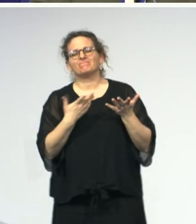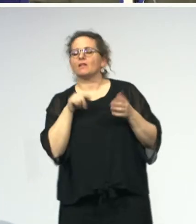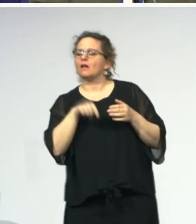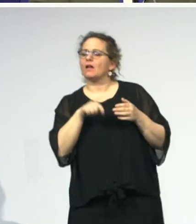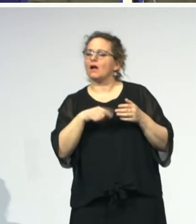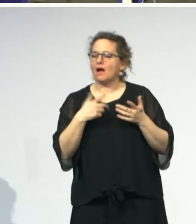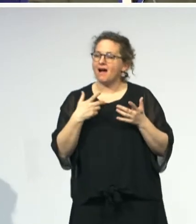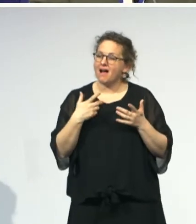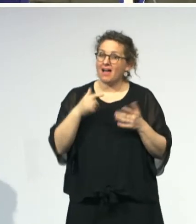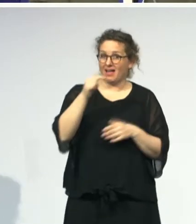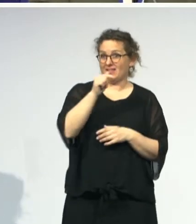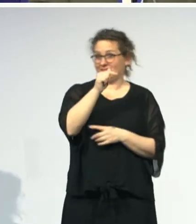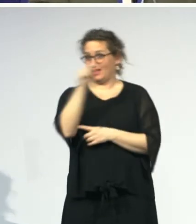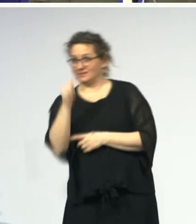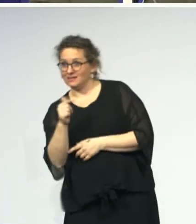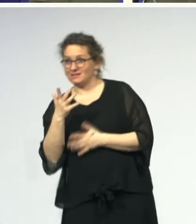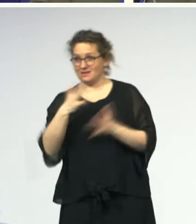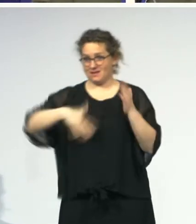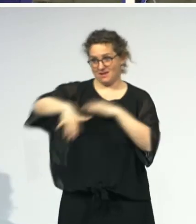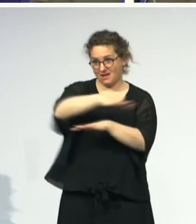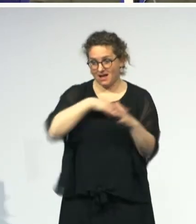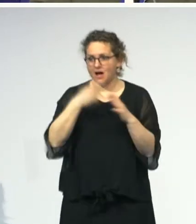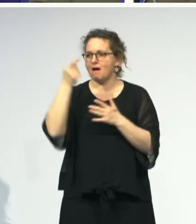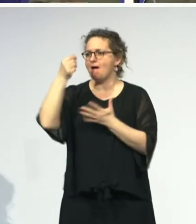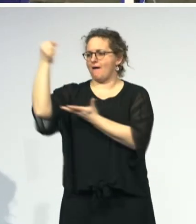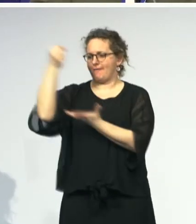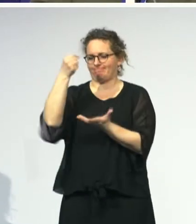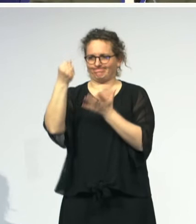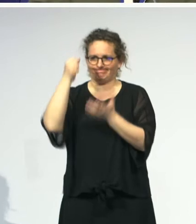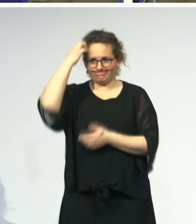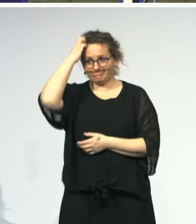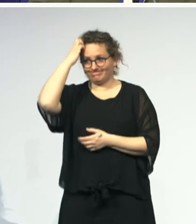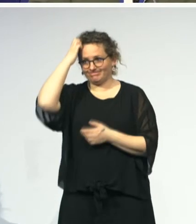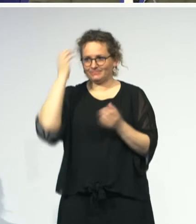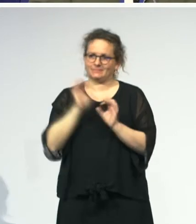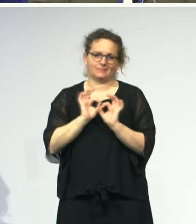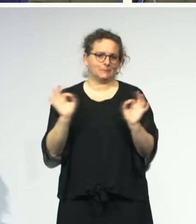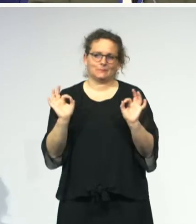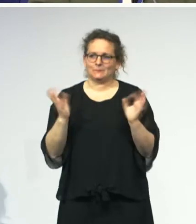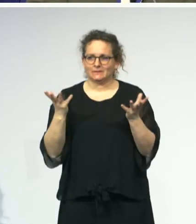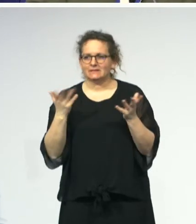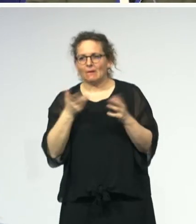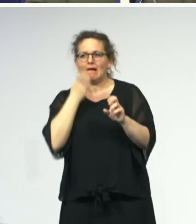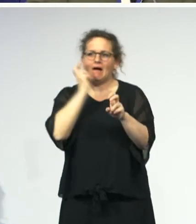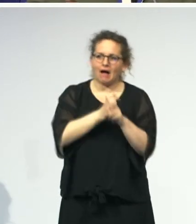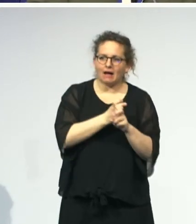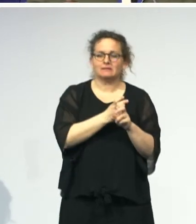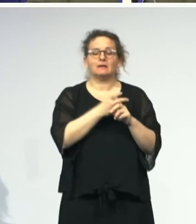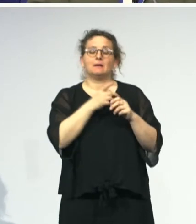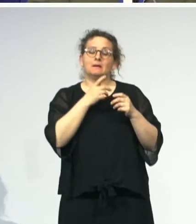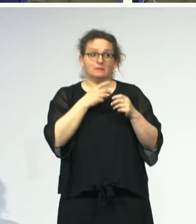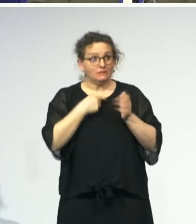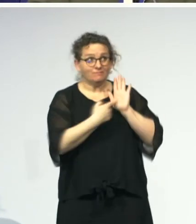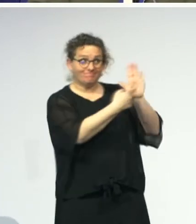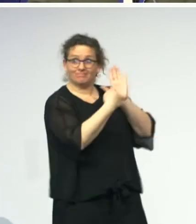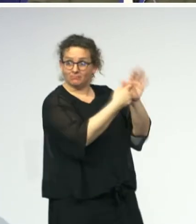of Education in Zanzibar has not started to replicate this training, even though we have mentioned that it was like a cascade model,